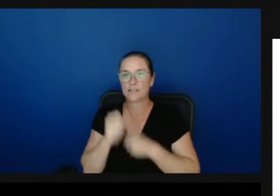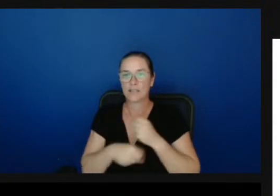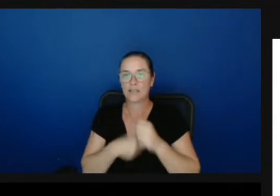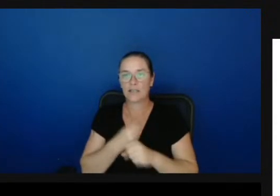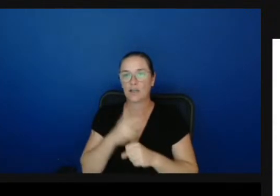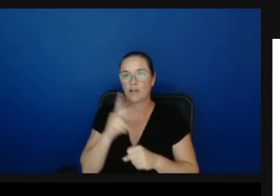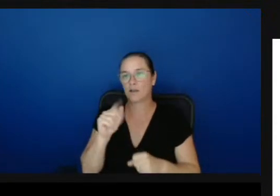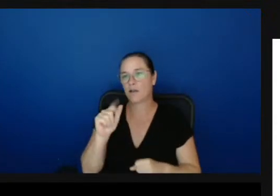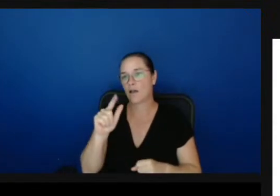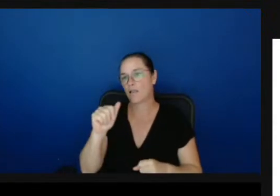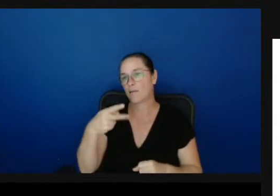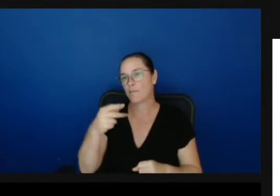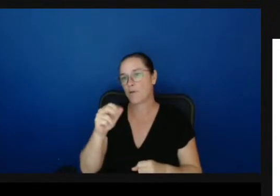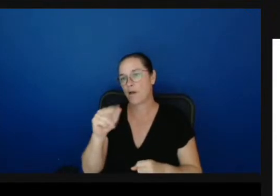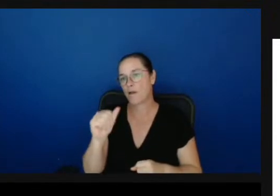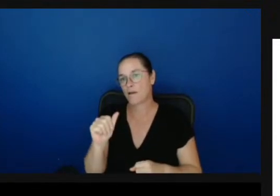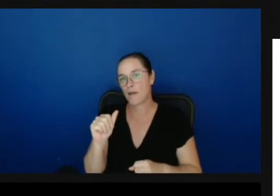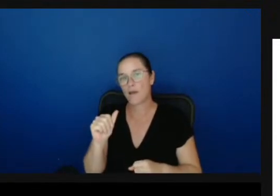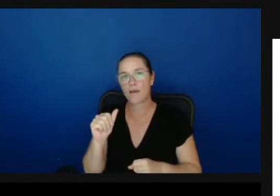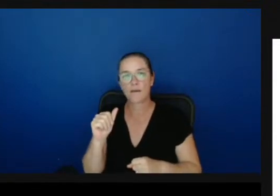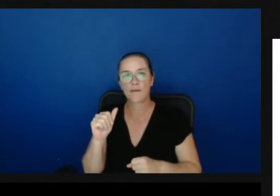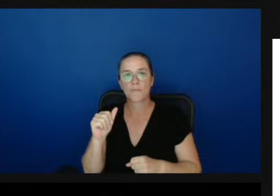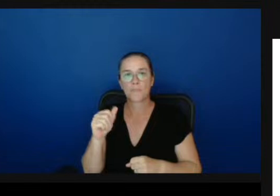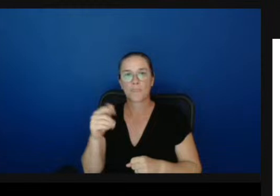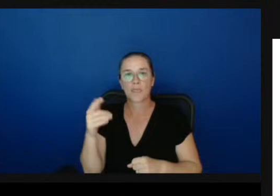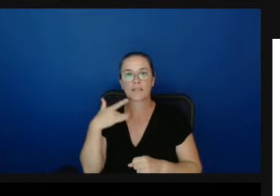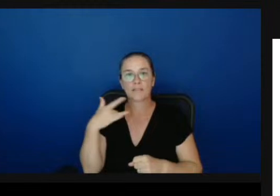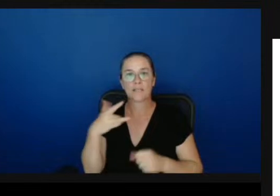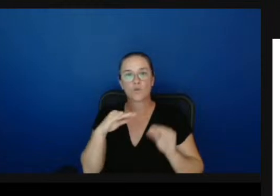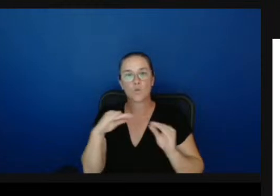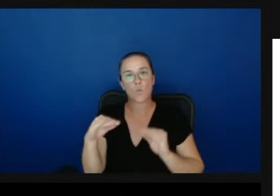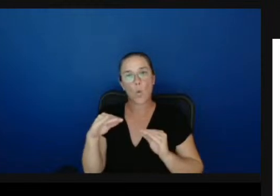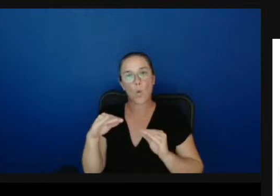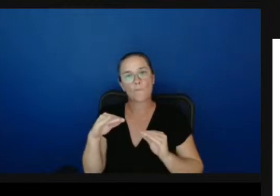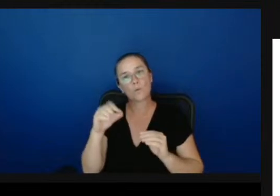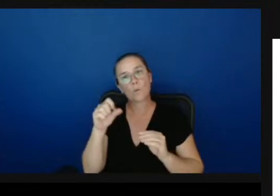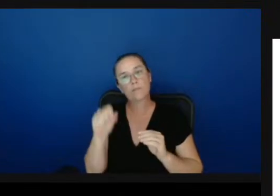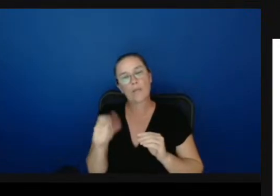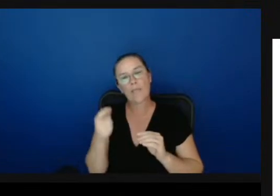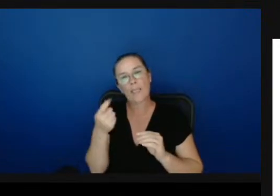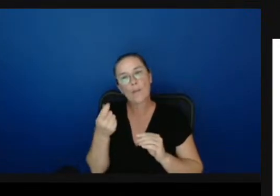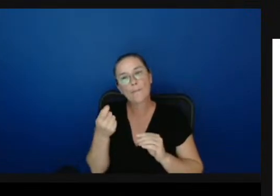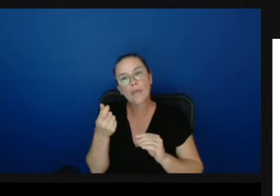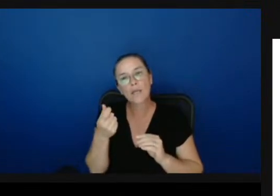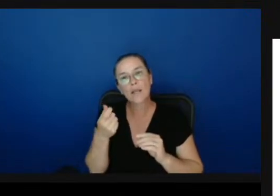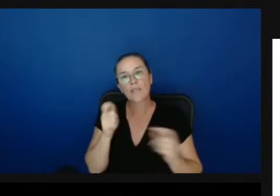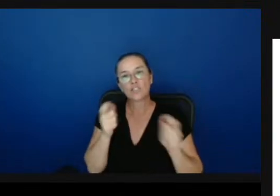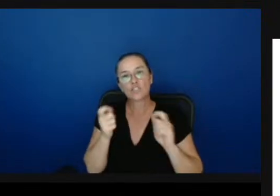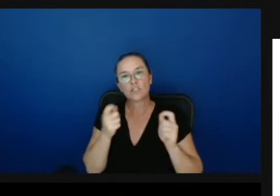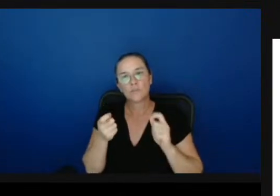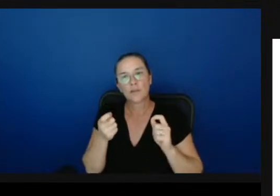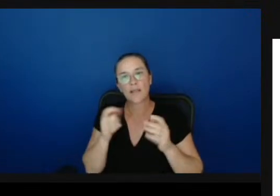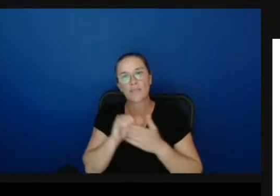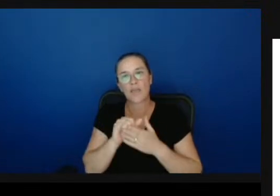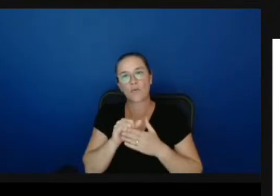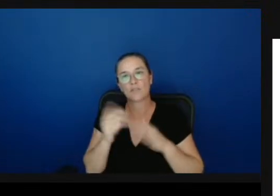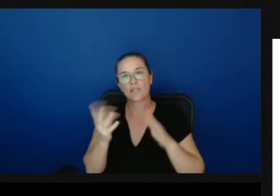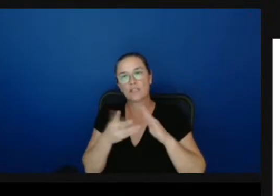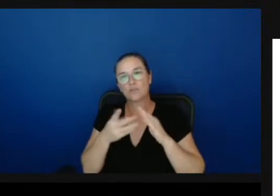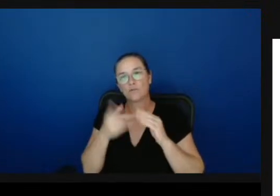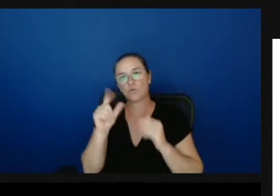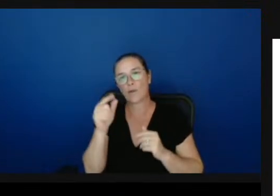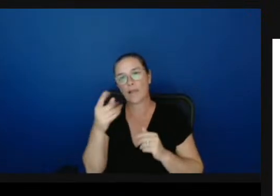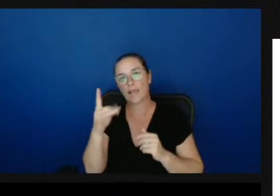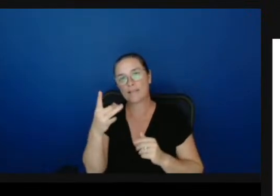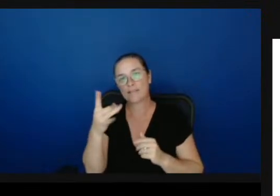Trail. Kīlauea Trail normally moves to the south with occasional little adjustments from earthquakes. Here was the intrusion,